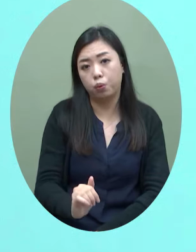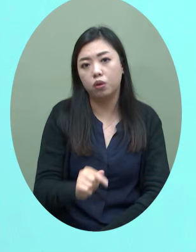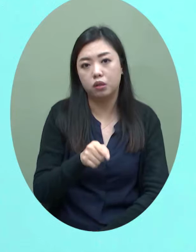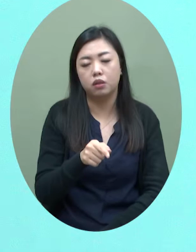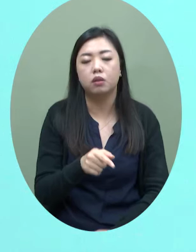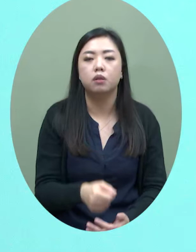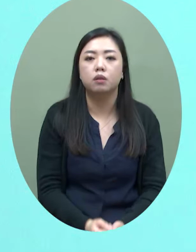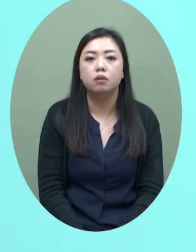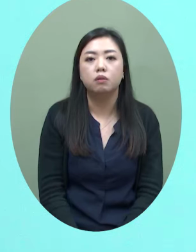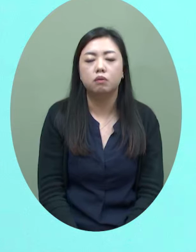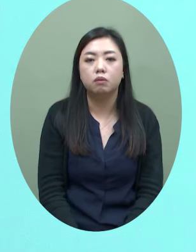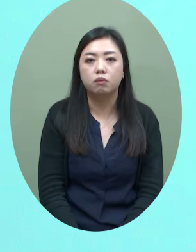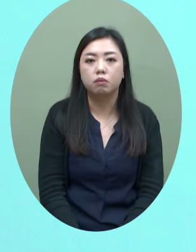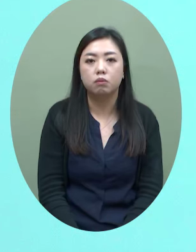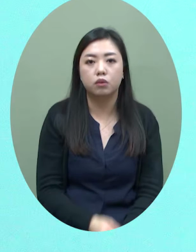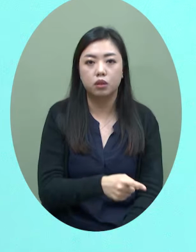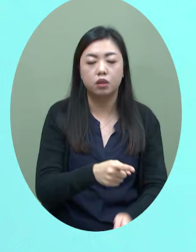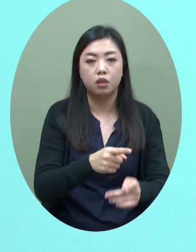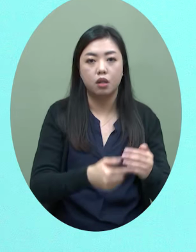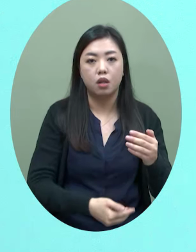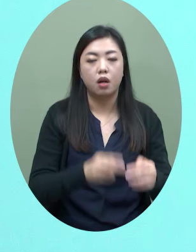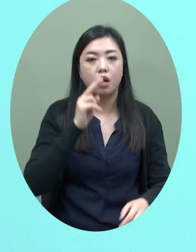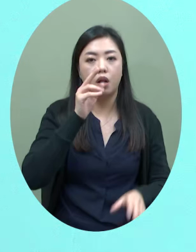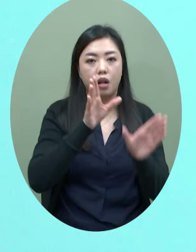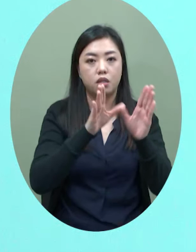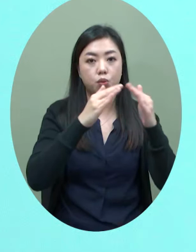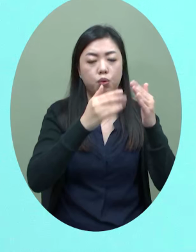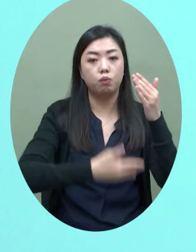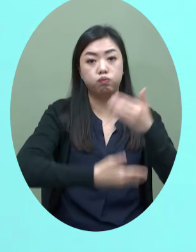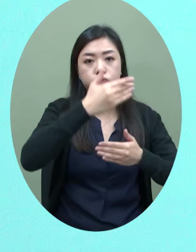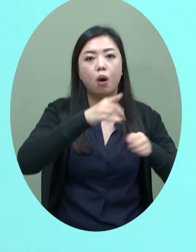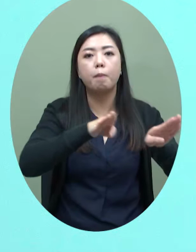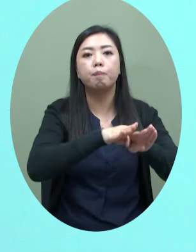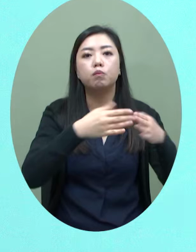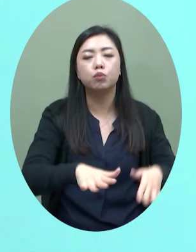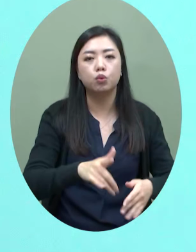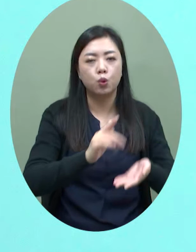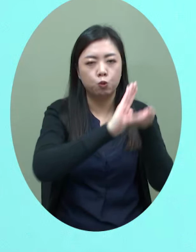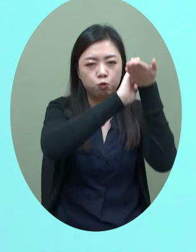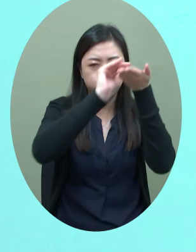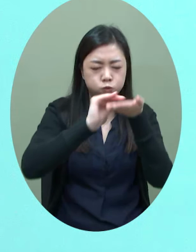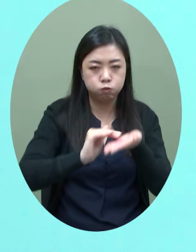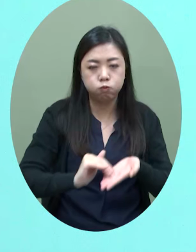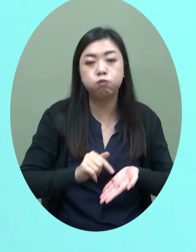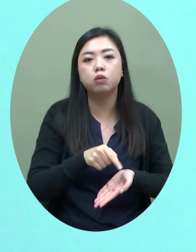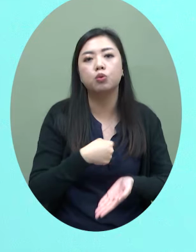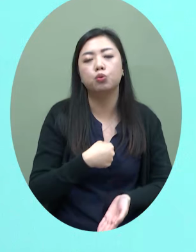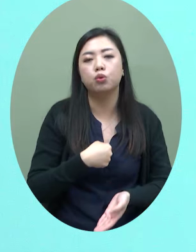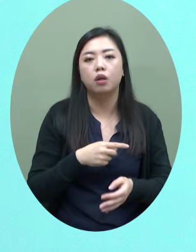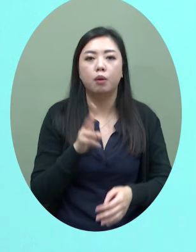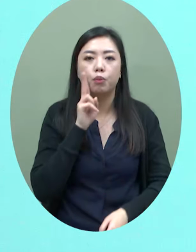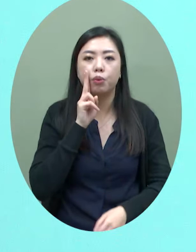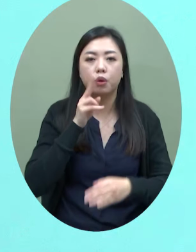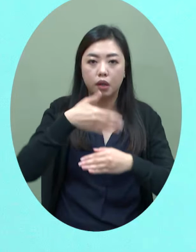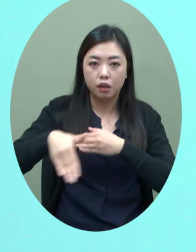closed a consulate to perform a sort of a deep cleansing of the premises like the other workplaces that have confirmed